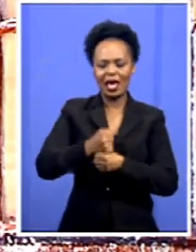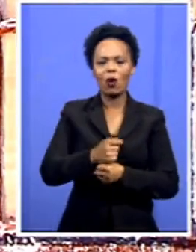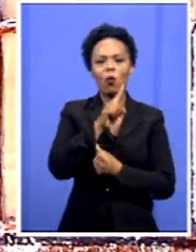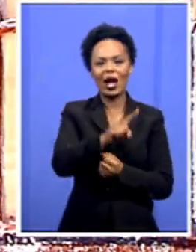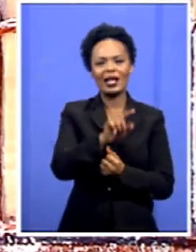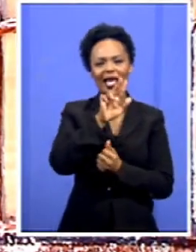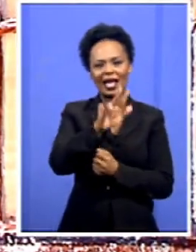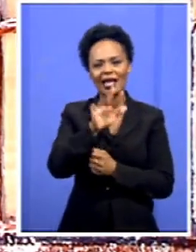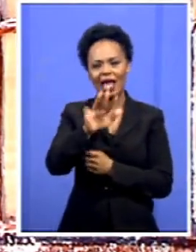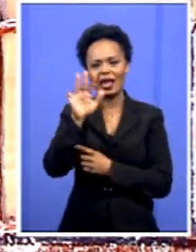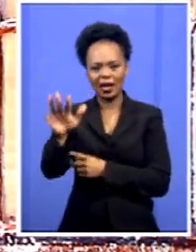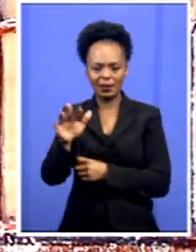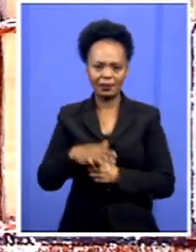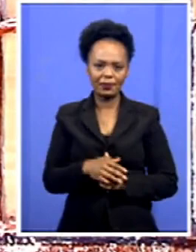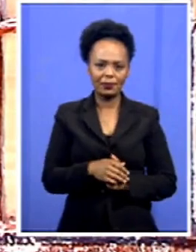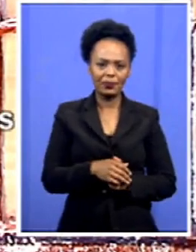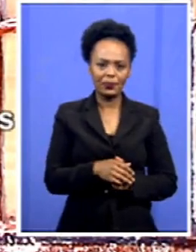1989.